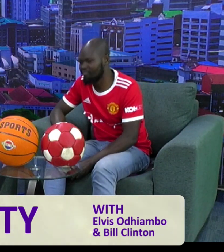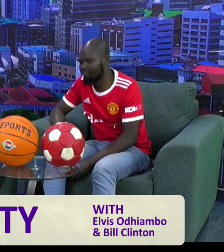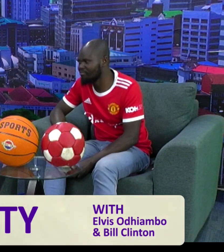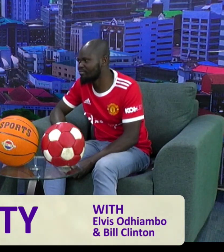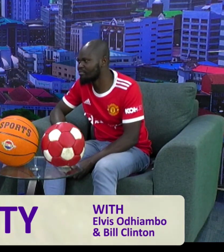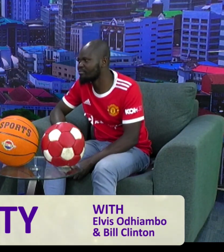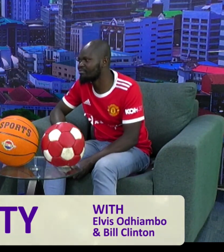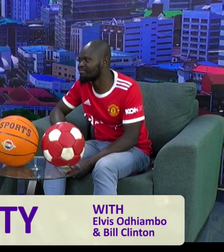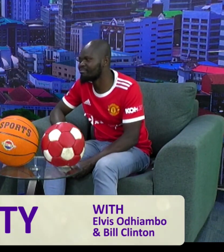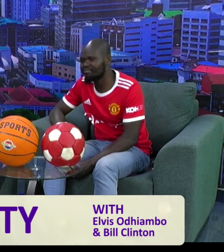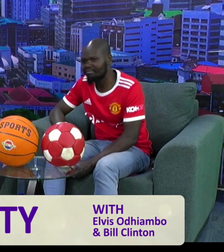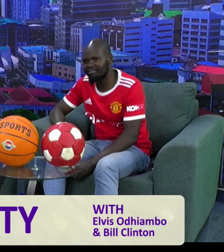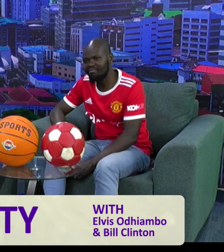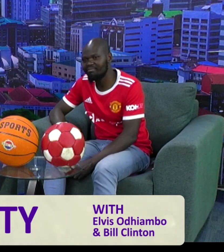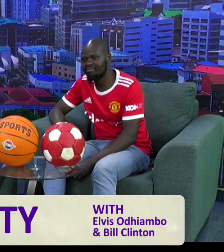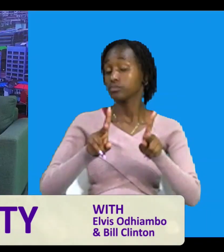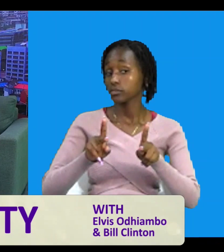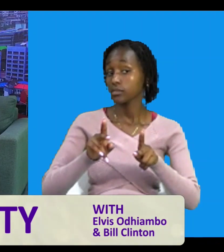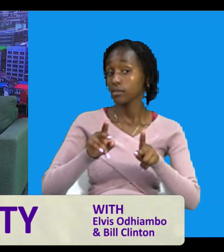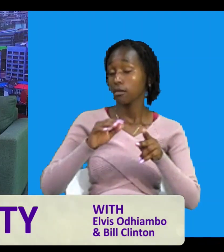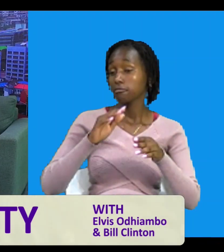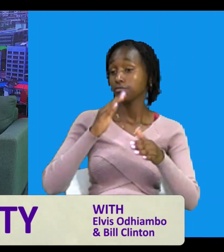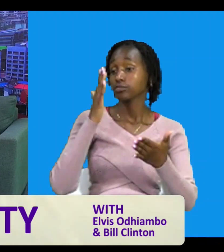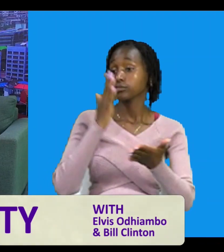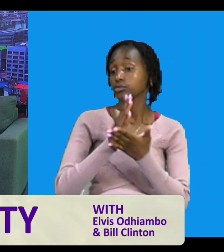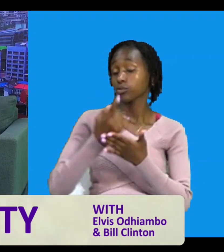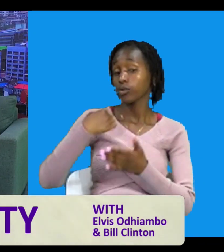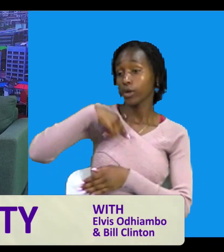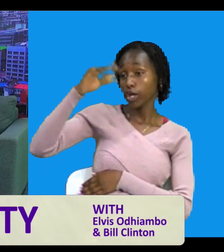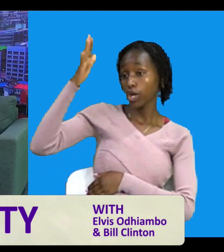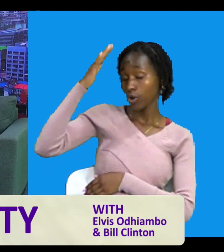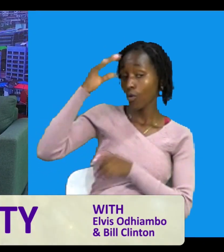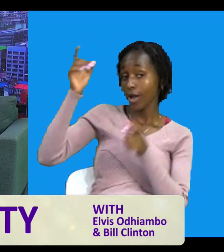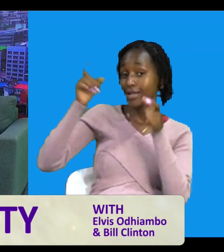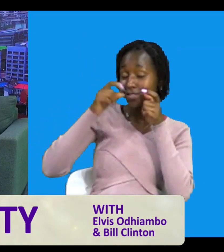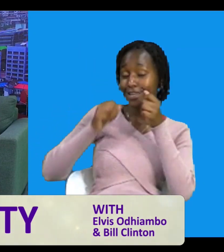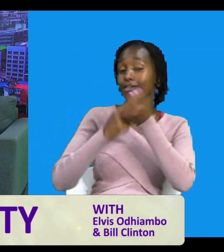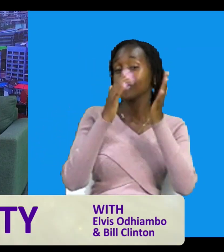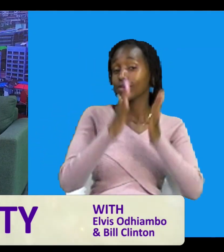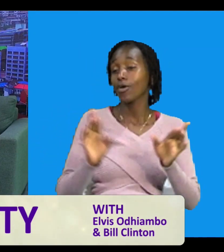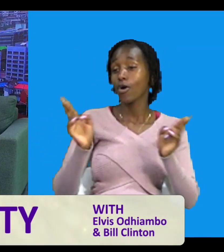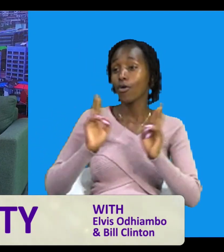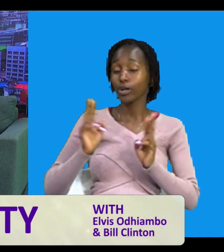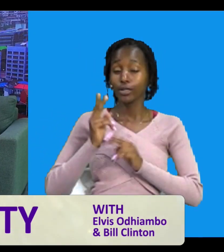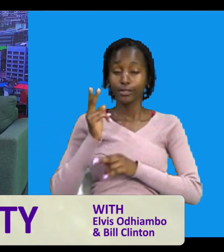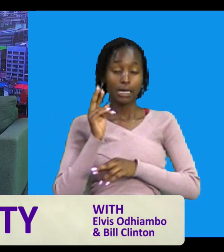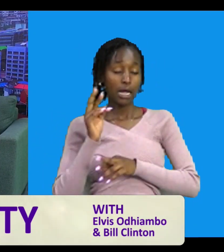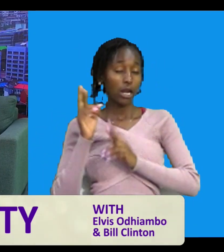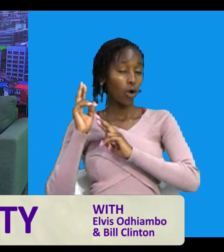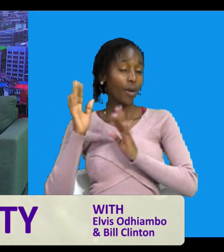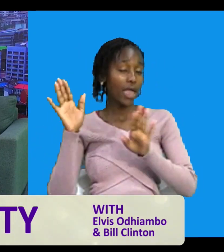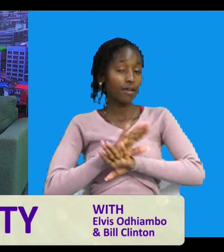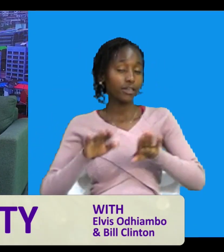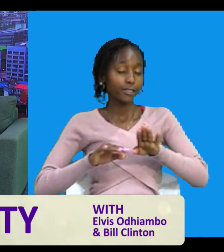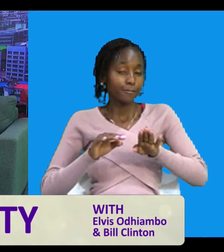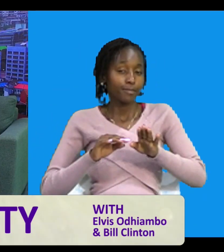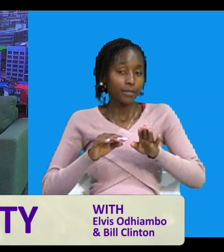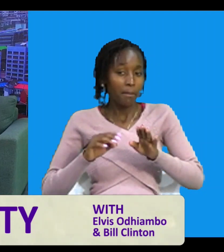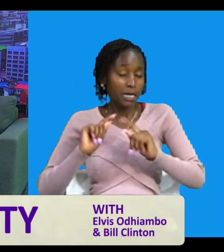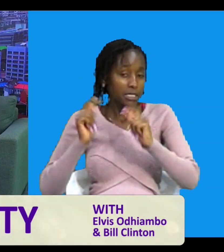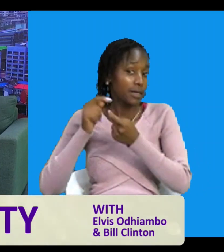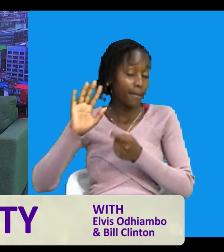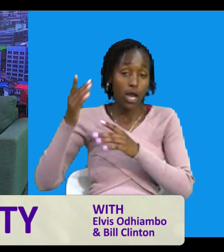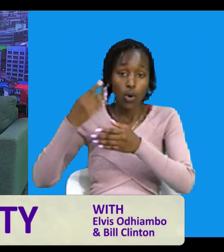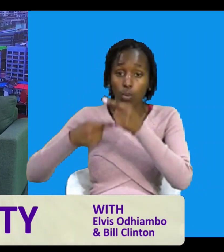position. Okay, all right. Of course, Tusker fans will be looking to to hope that things go on their way. The big question